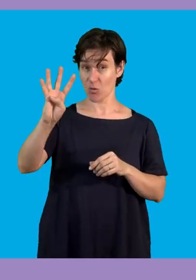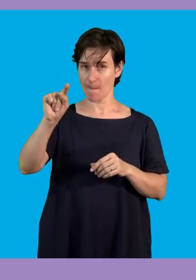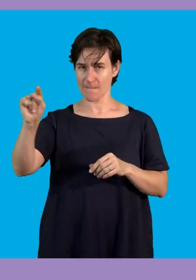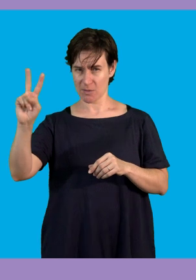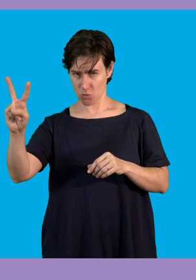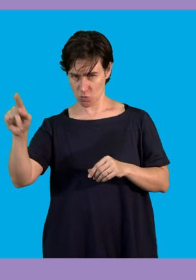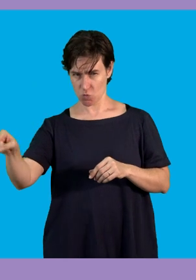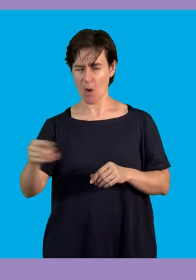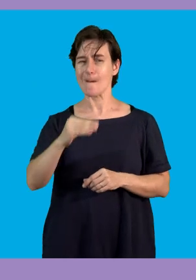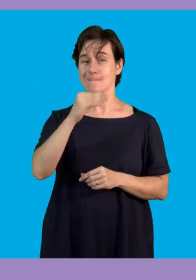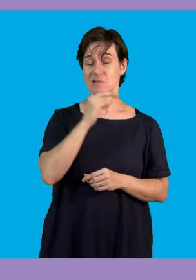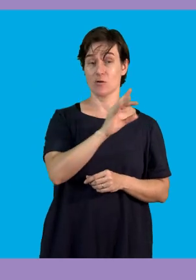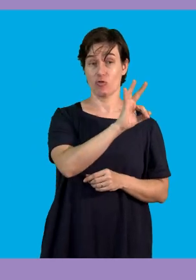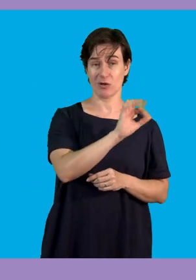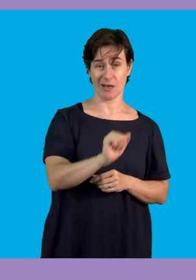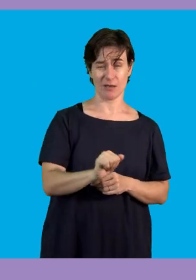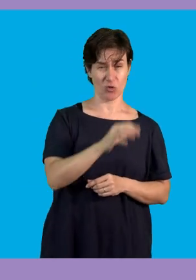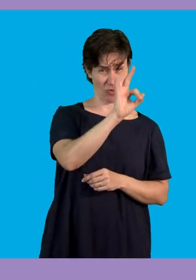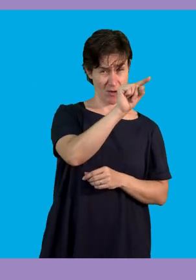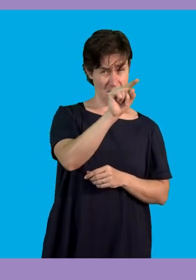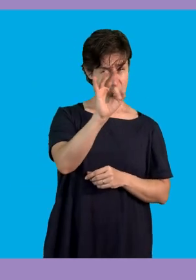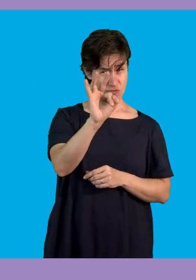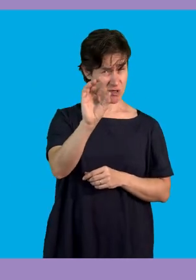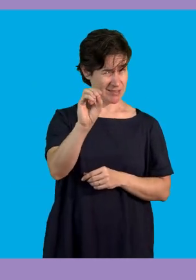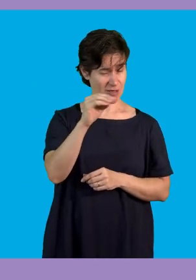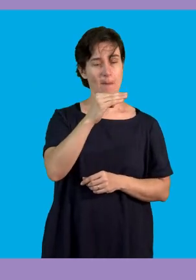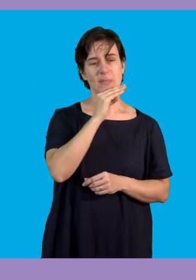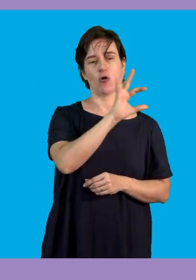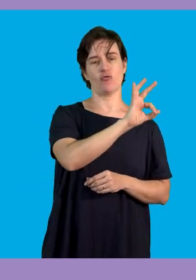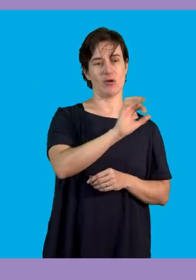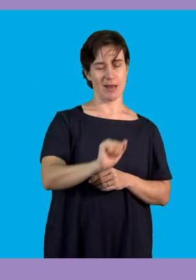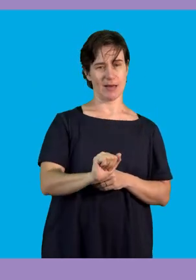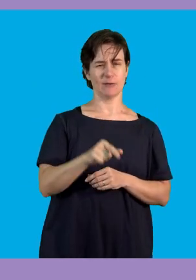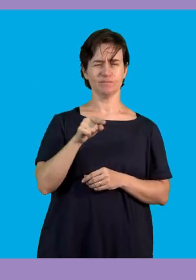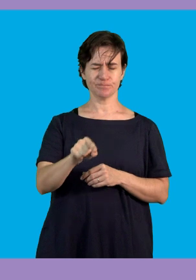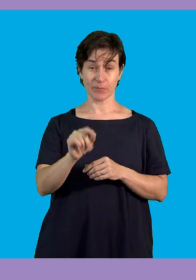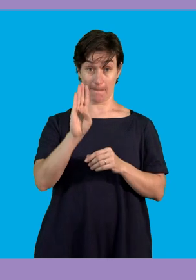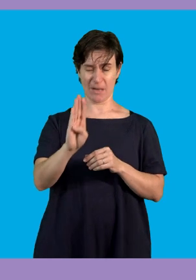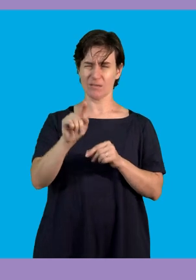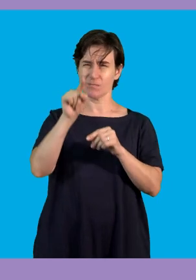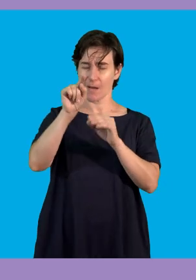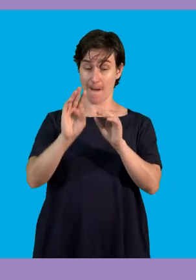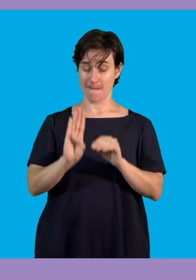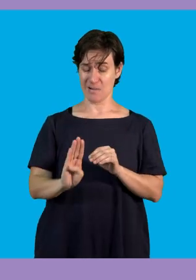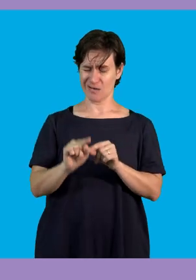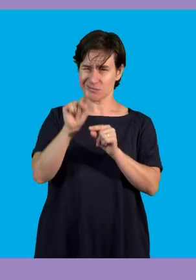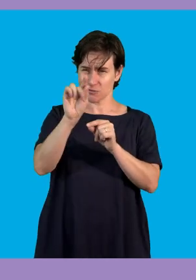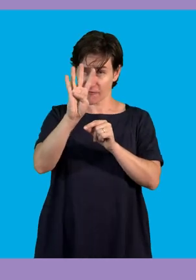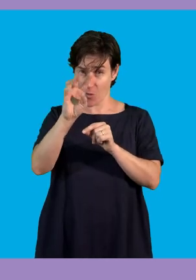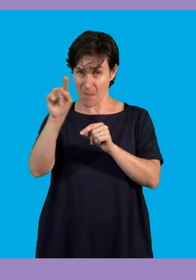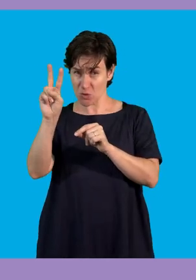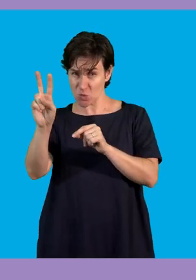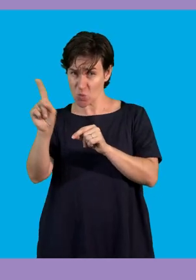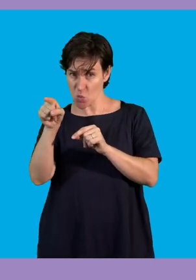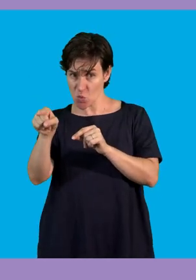the exponent 3 minus 3 is 0, and then b to the exponent 4 minus